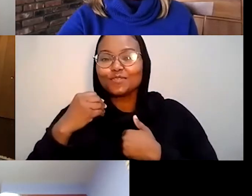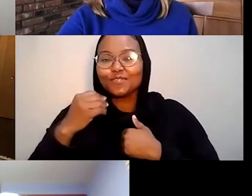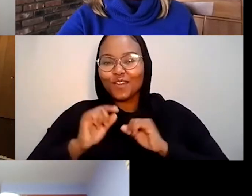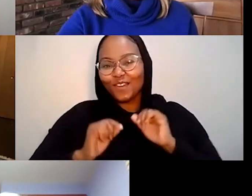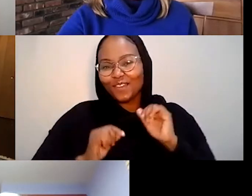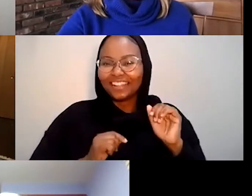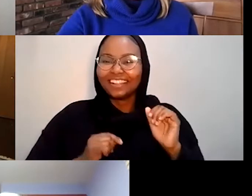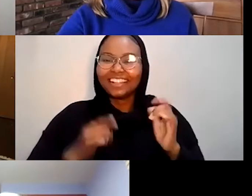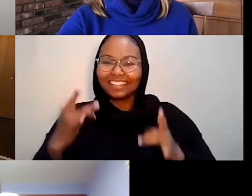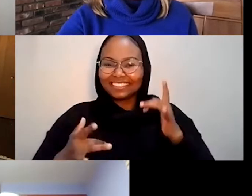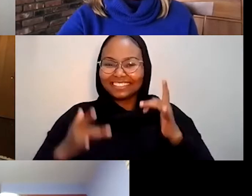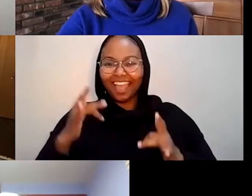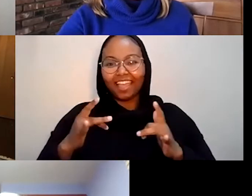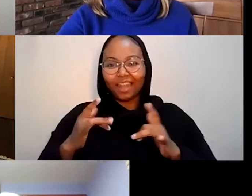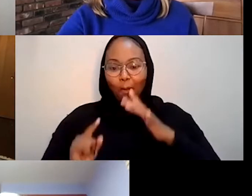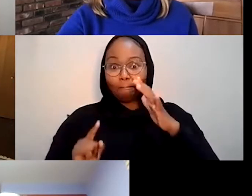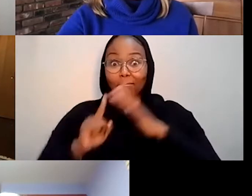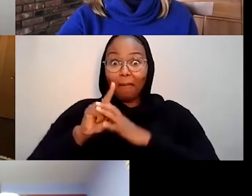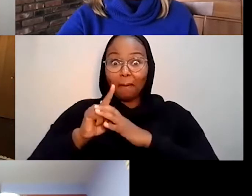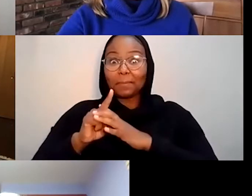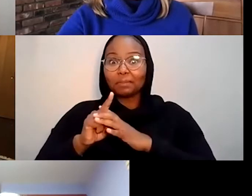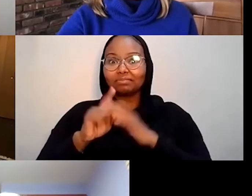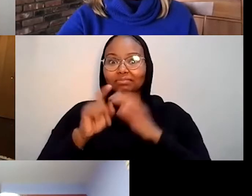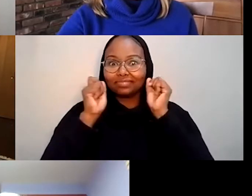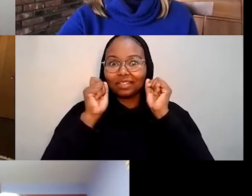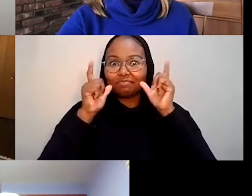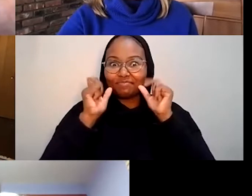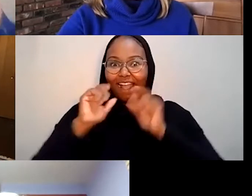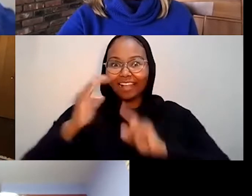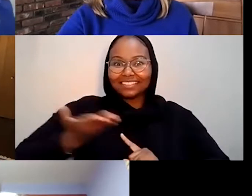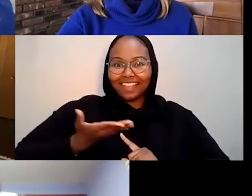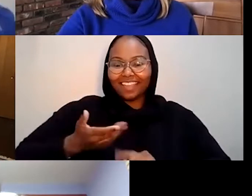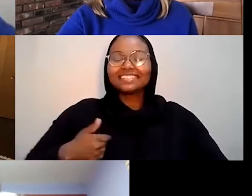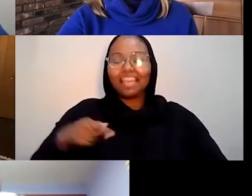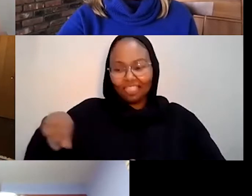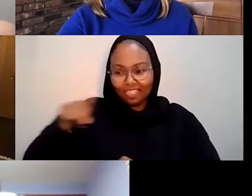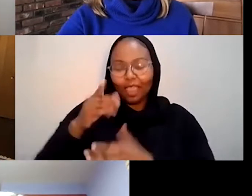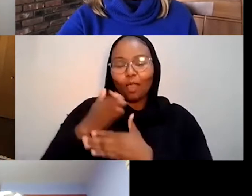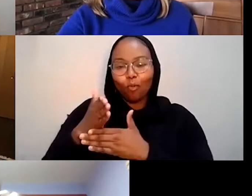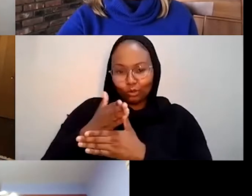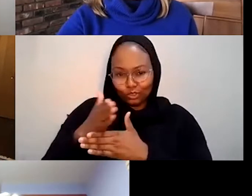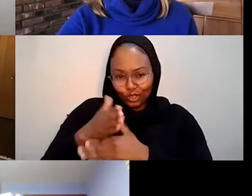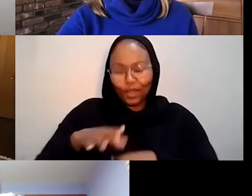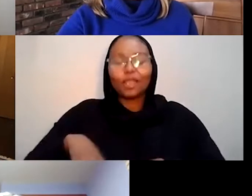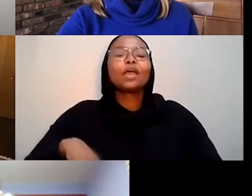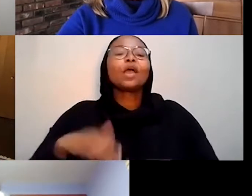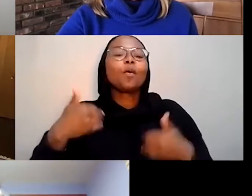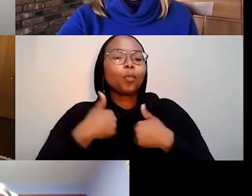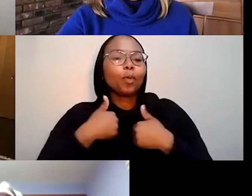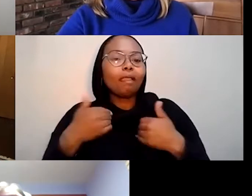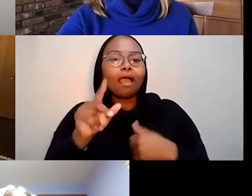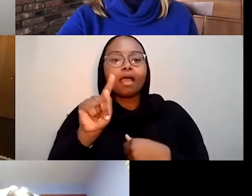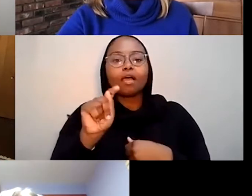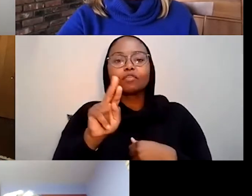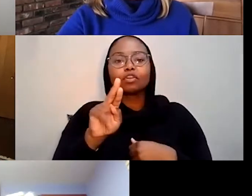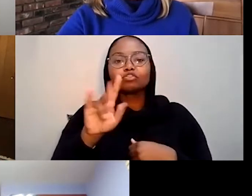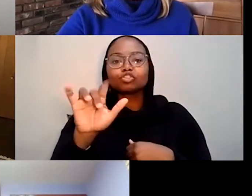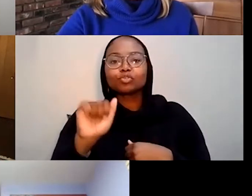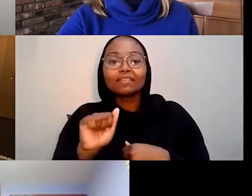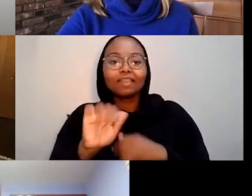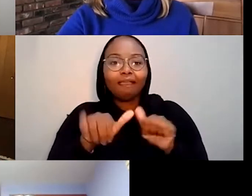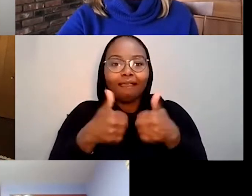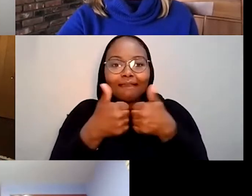surprise guests who will share their messages. And we will have some trivia and giveaways. You might score some goodies while you're